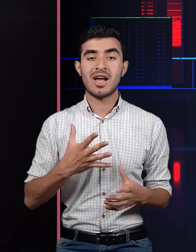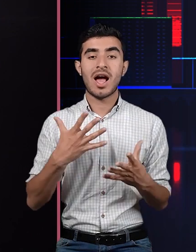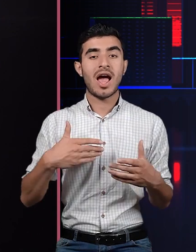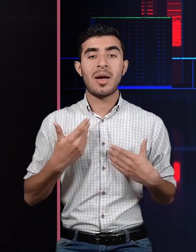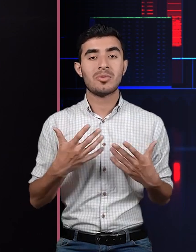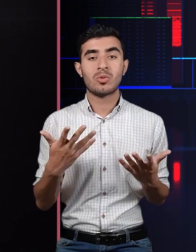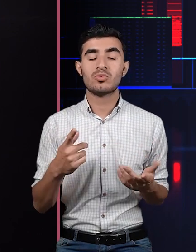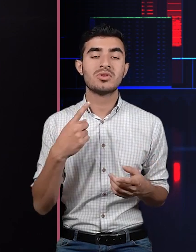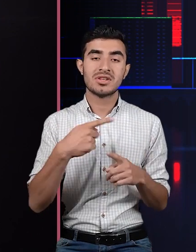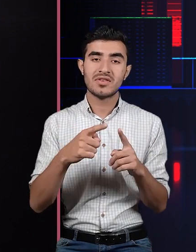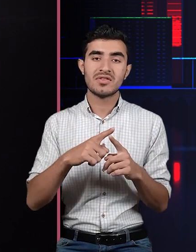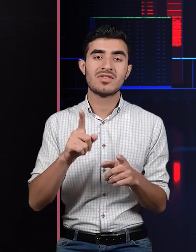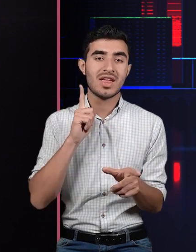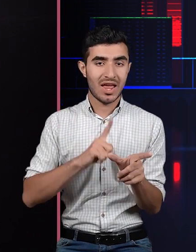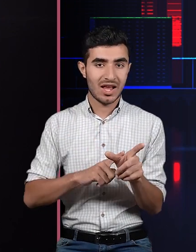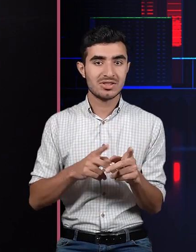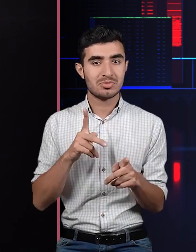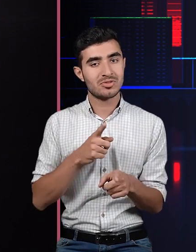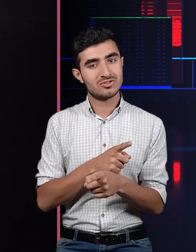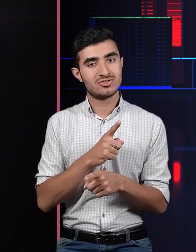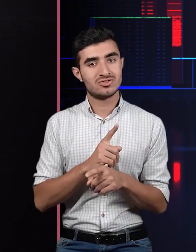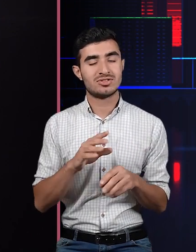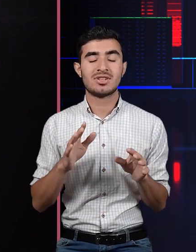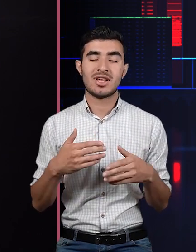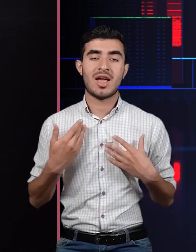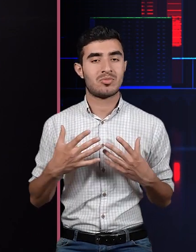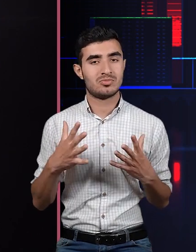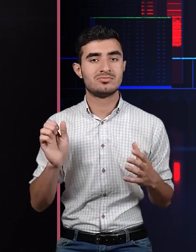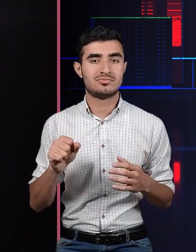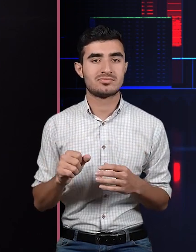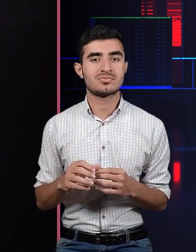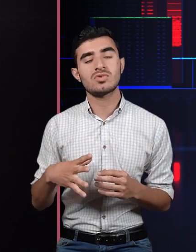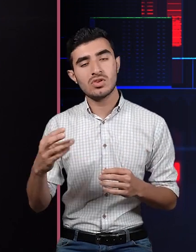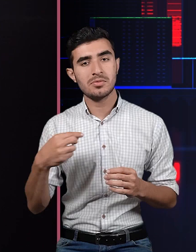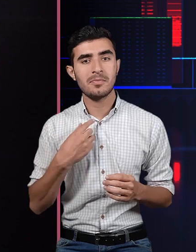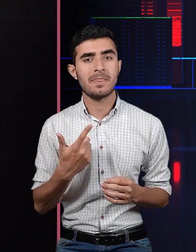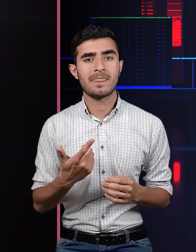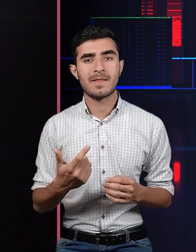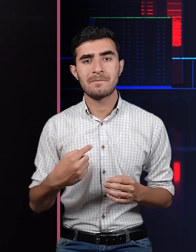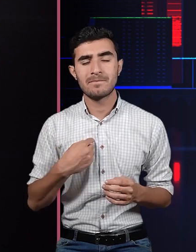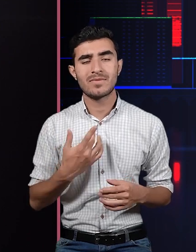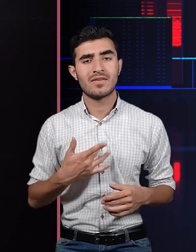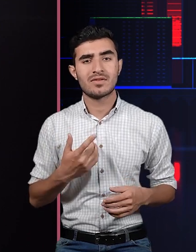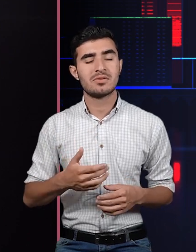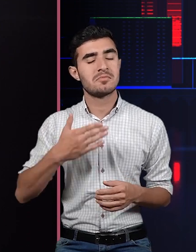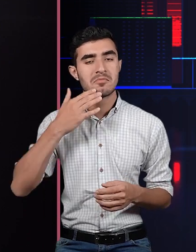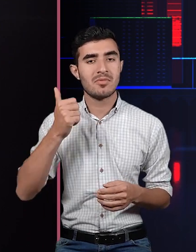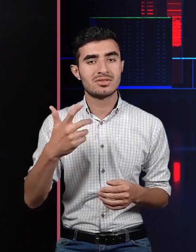age groups, all different walks of life. And what's another thing that's amazing, at least that's what I think, is that,